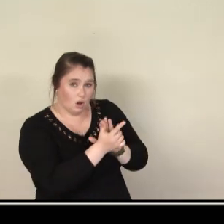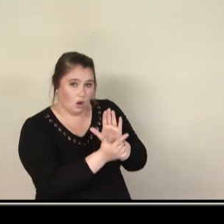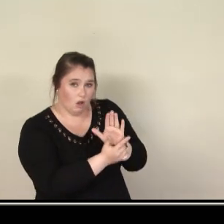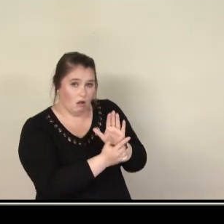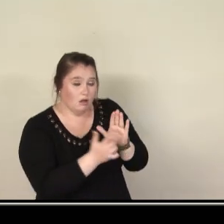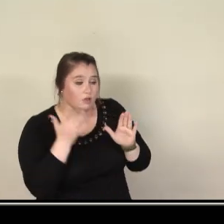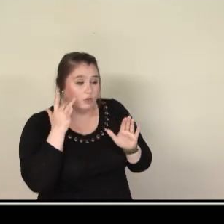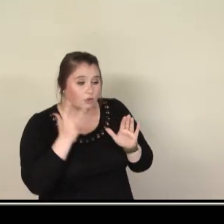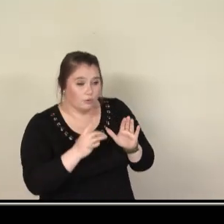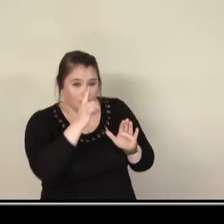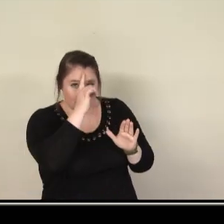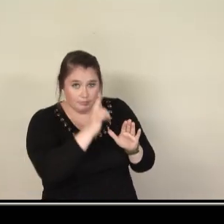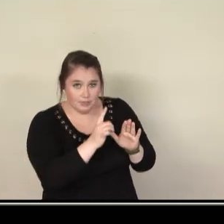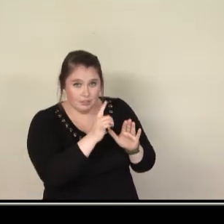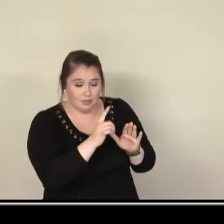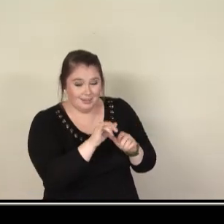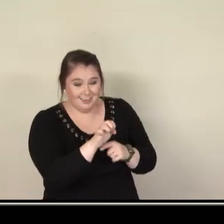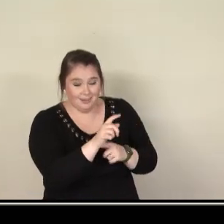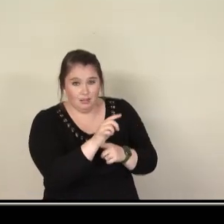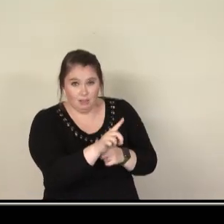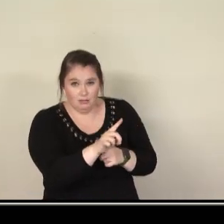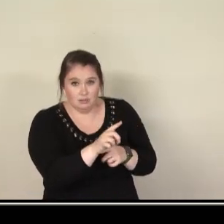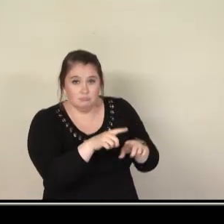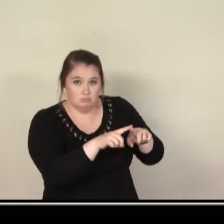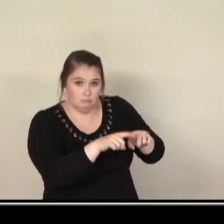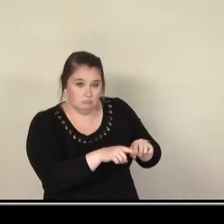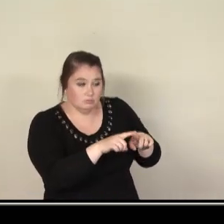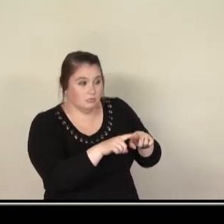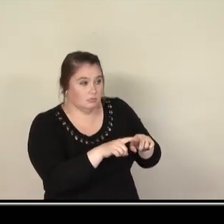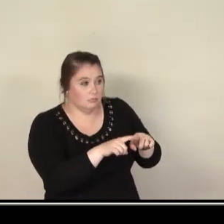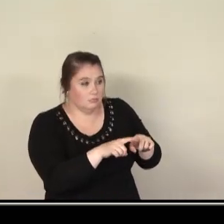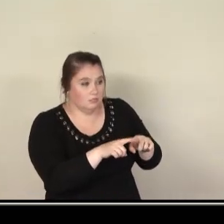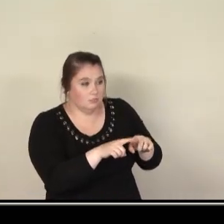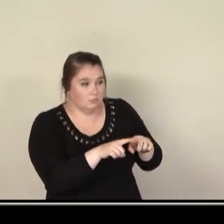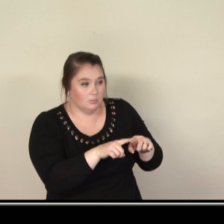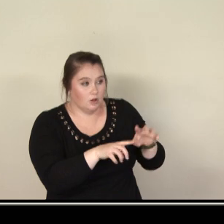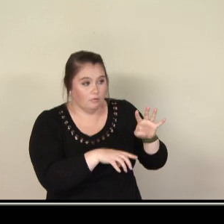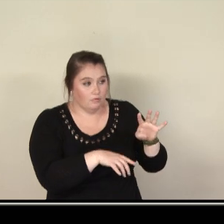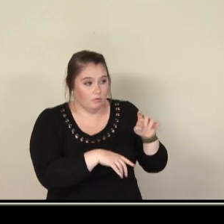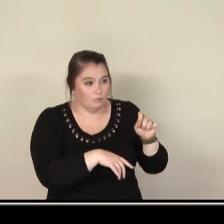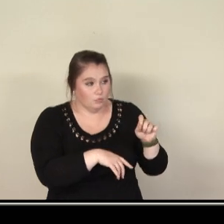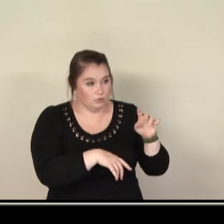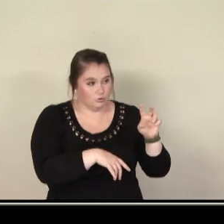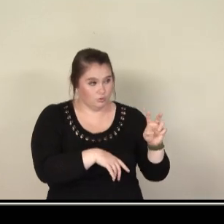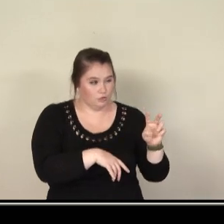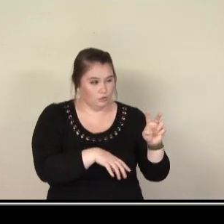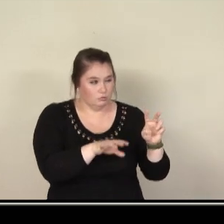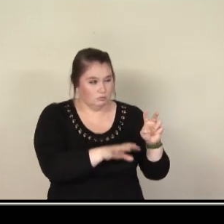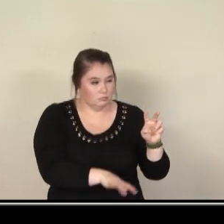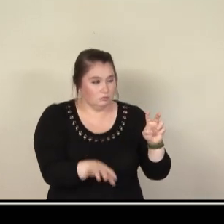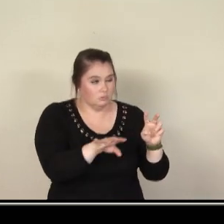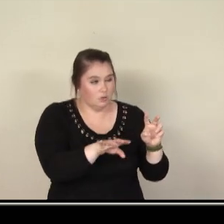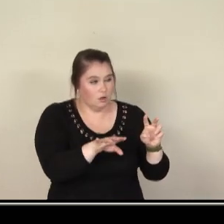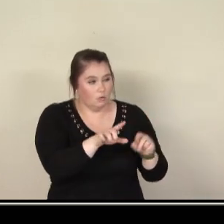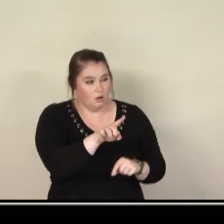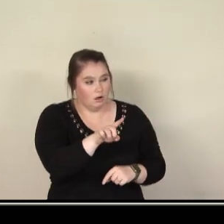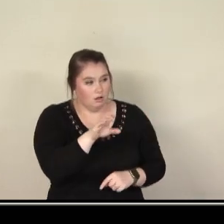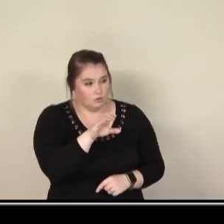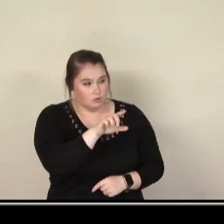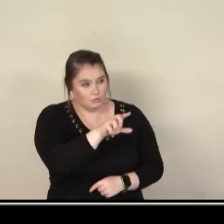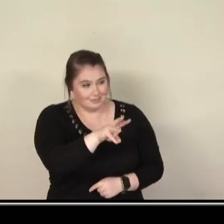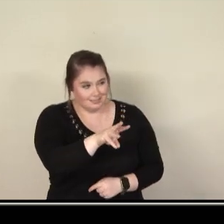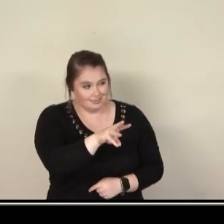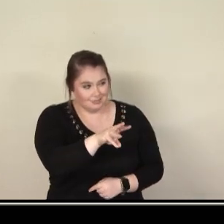golden penny yield increases from 98.56 to probably, the best guess is